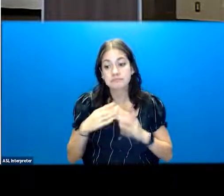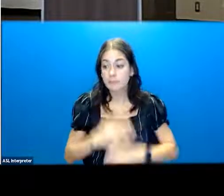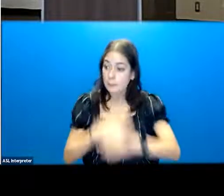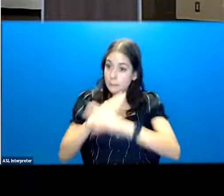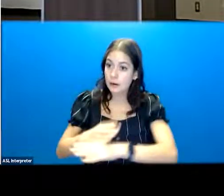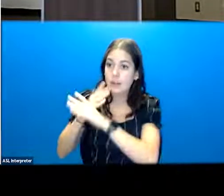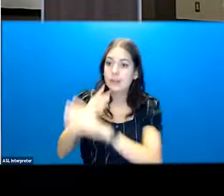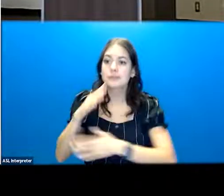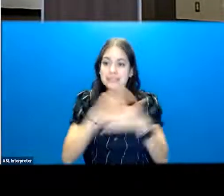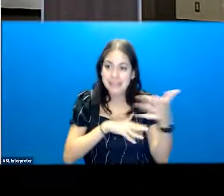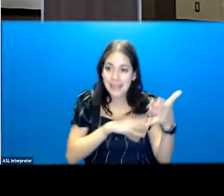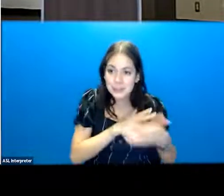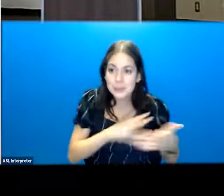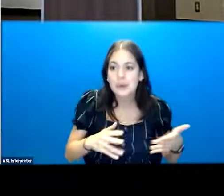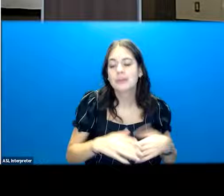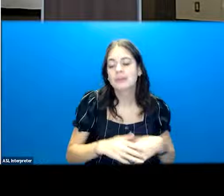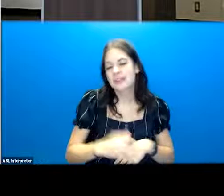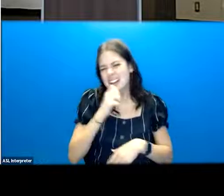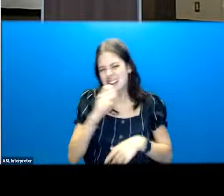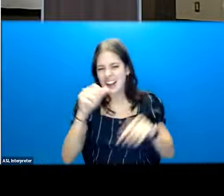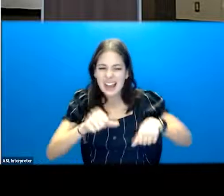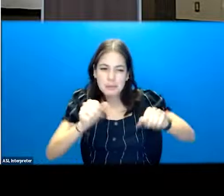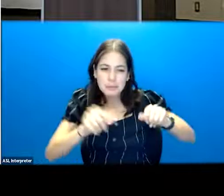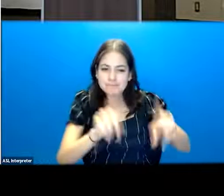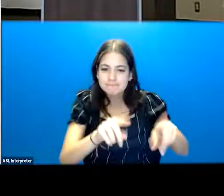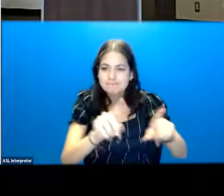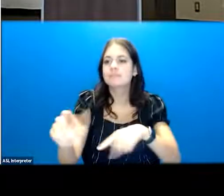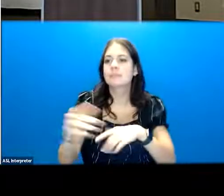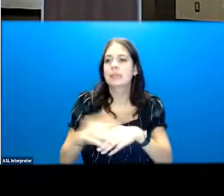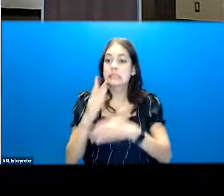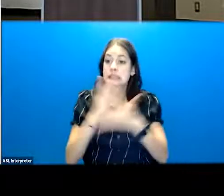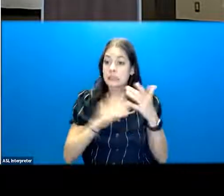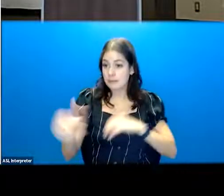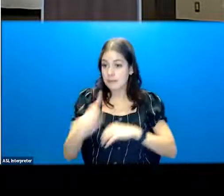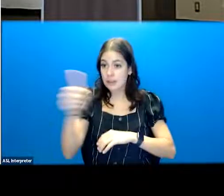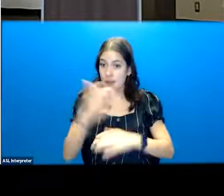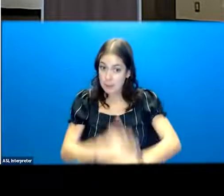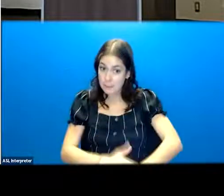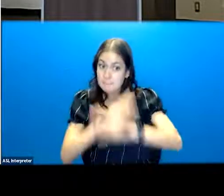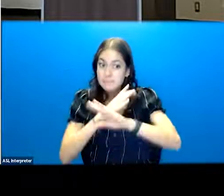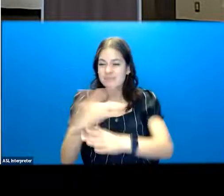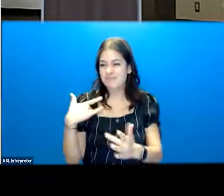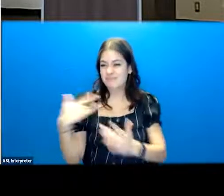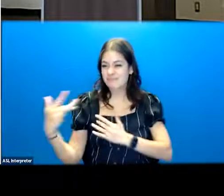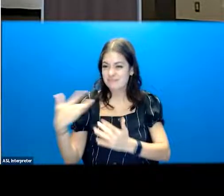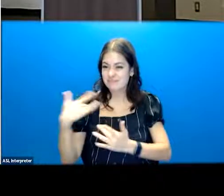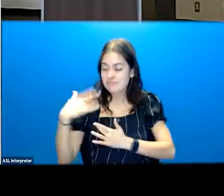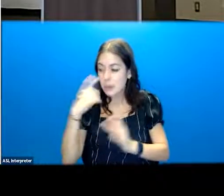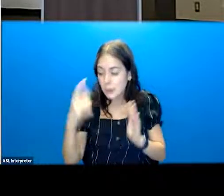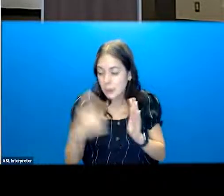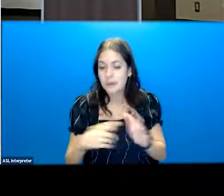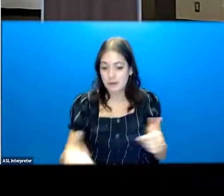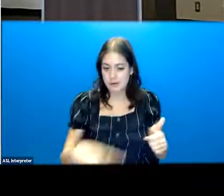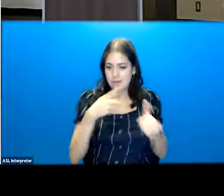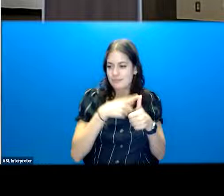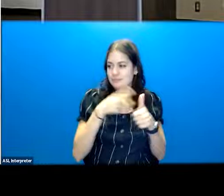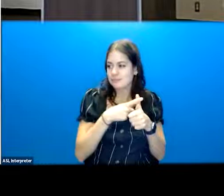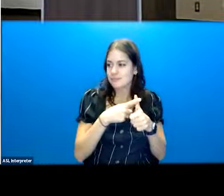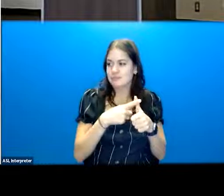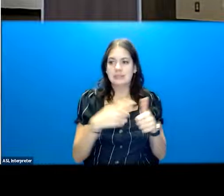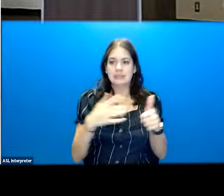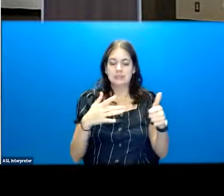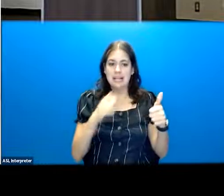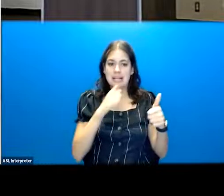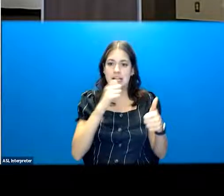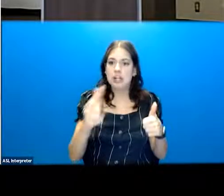barriers with scheduling and not being able to attend, some of the other biggest concerns was, one, they felt like they didn't